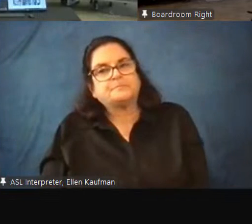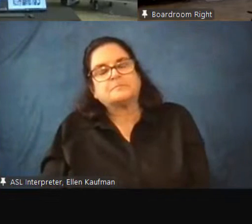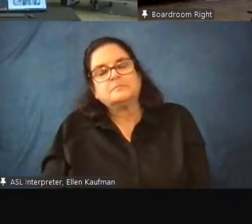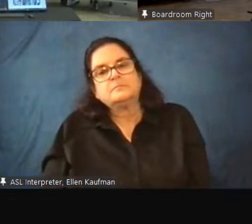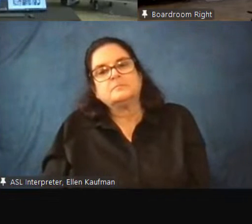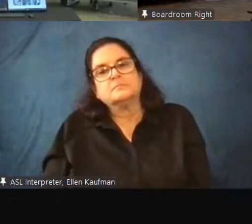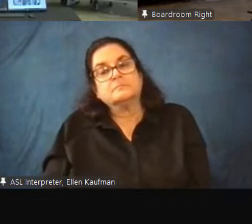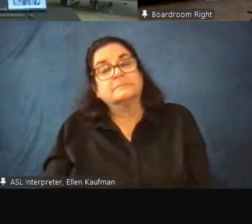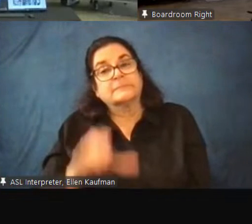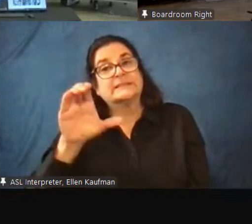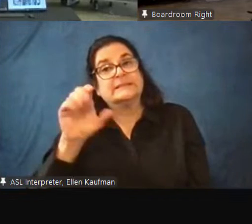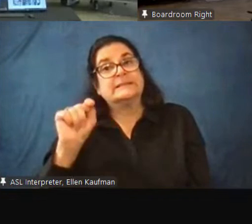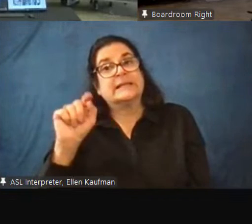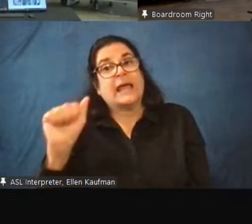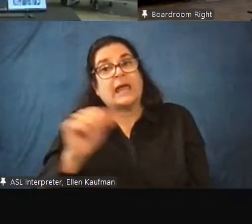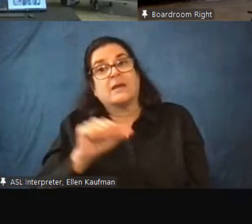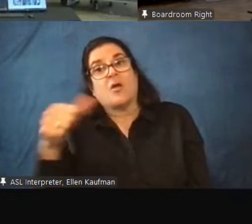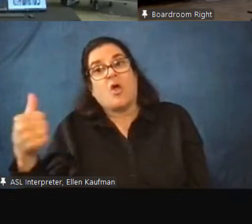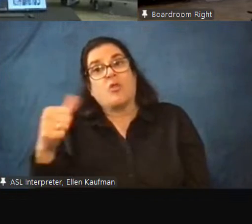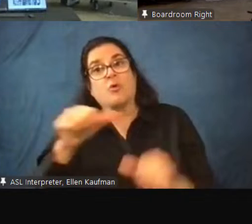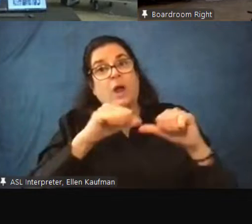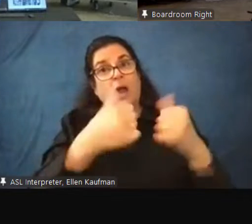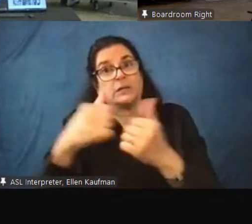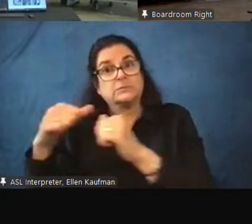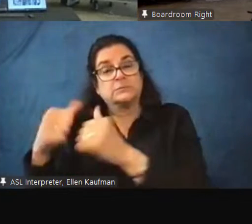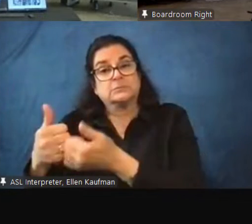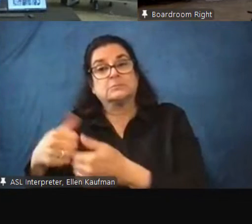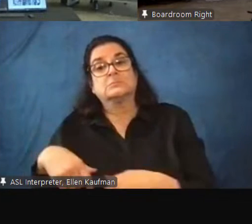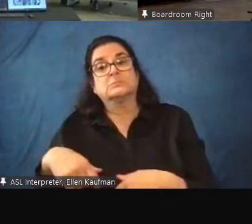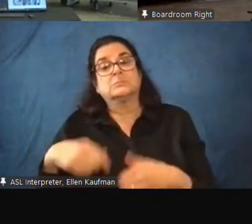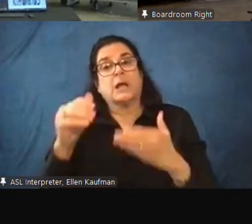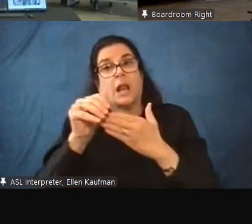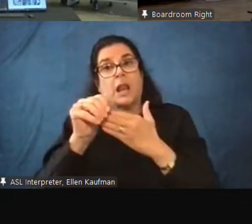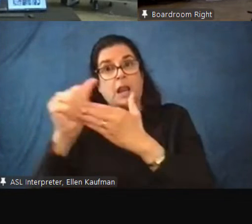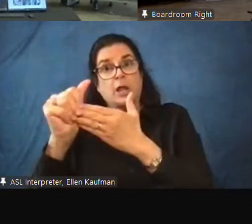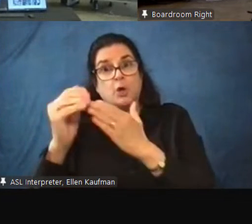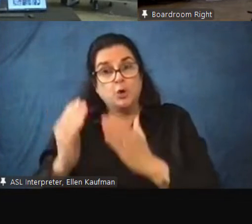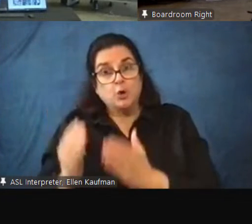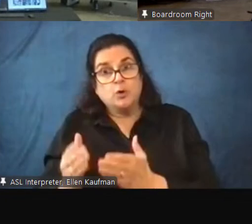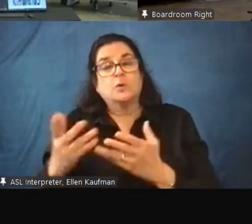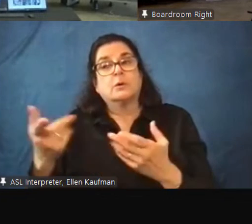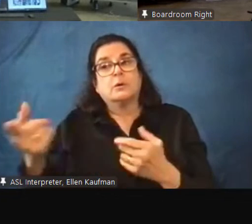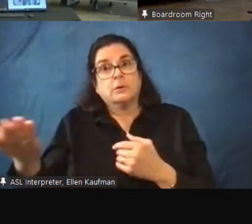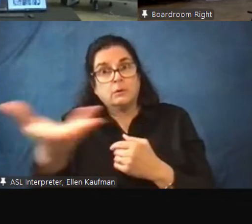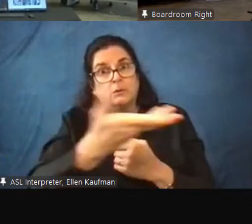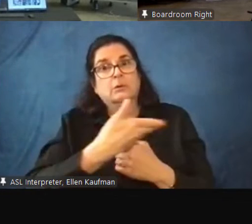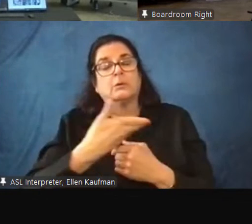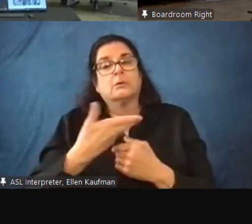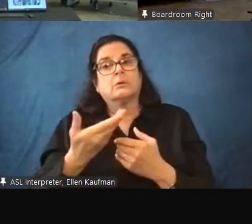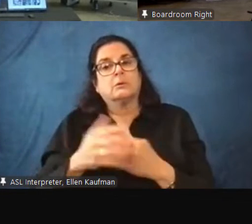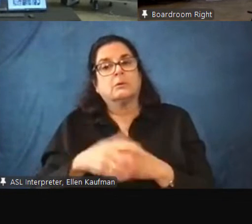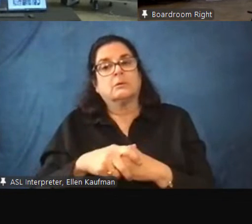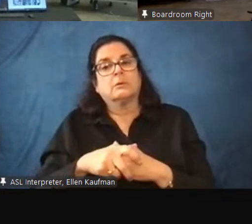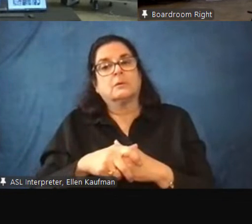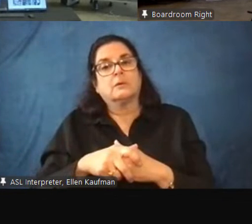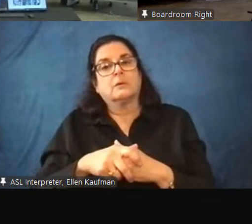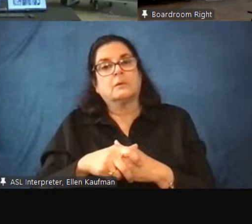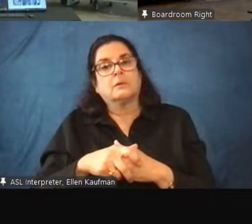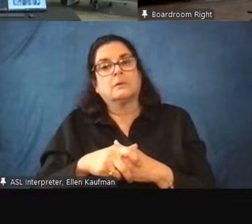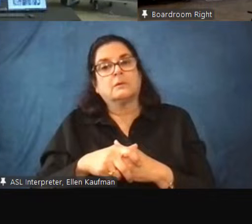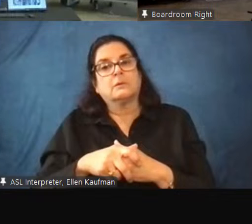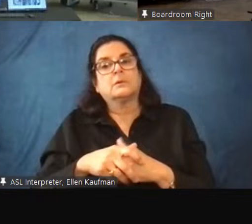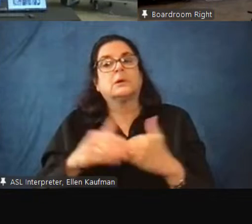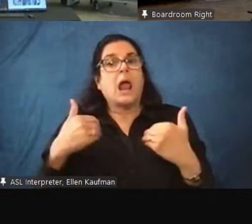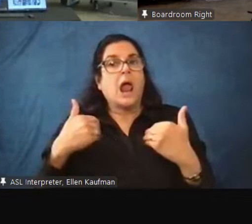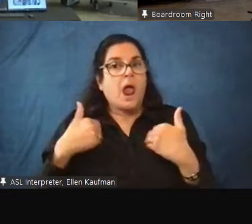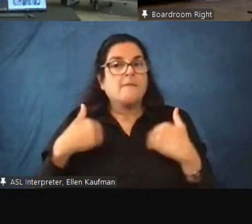I believe that the leaders here has to be more interdisciplinary in issues and not